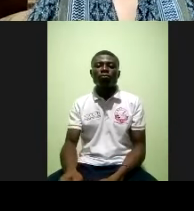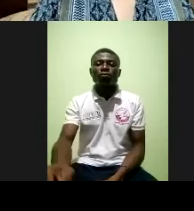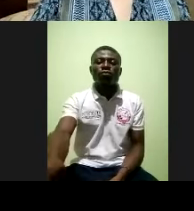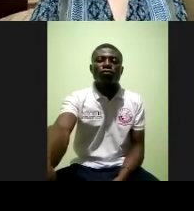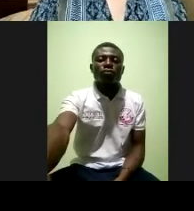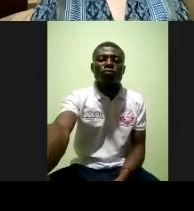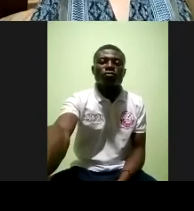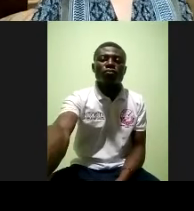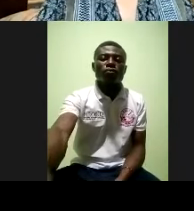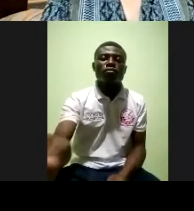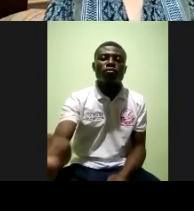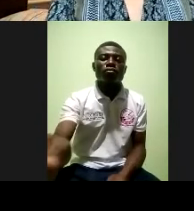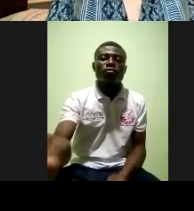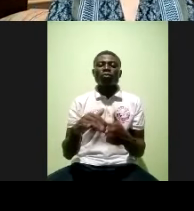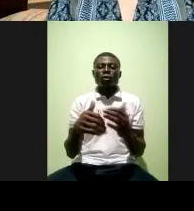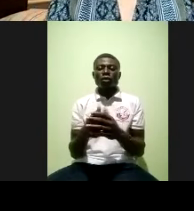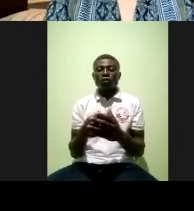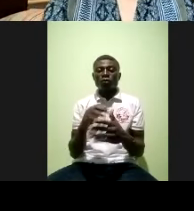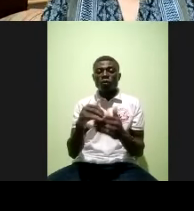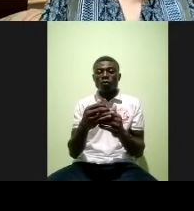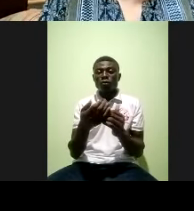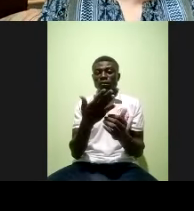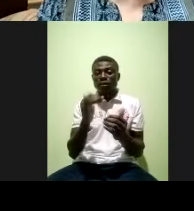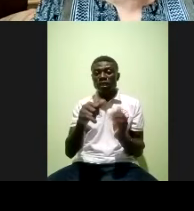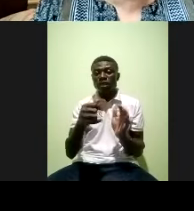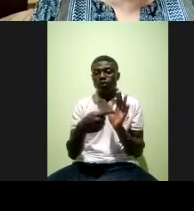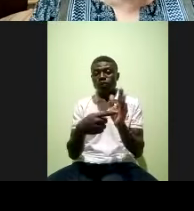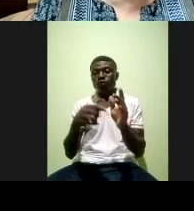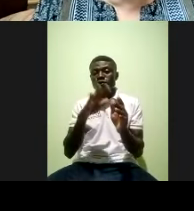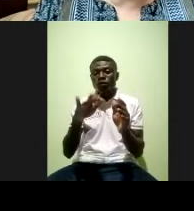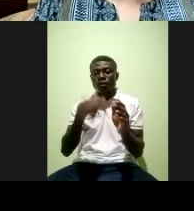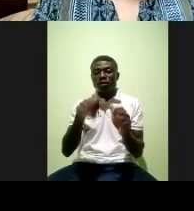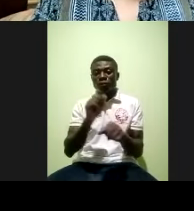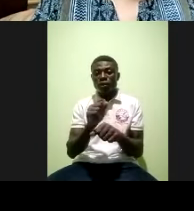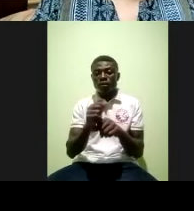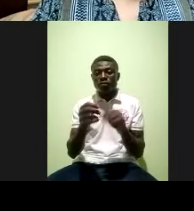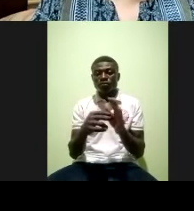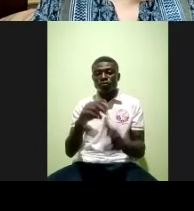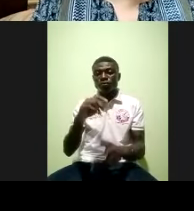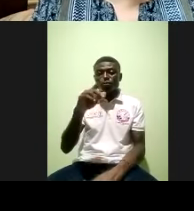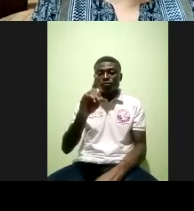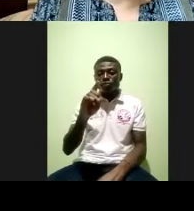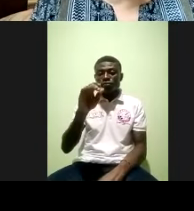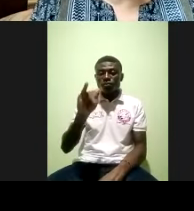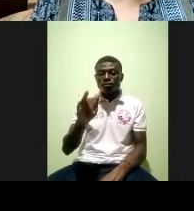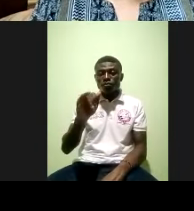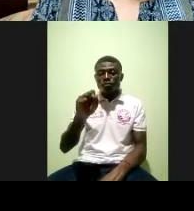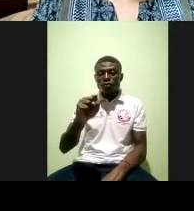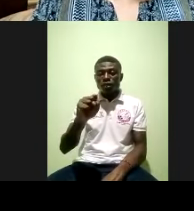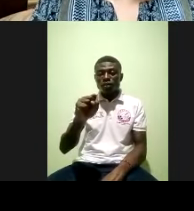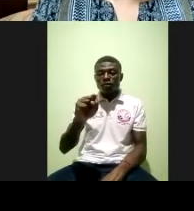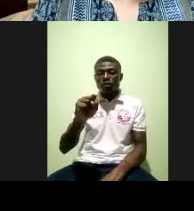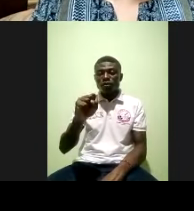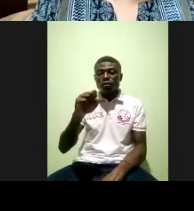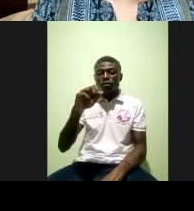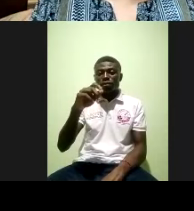Yeah, signs and symptoms of children with handwriting challenges, which is called dysgraphia, slow and labored reading.